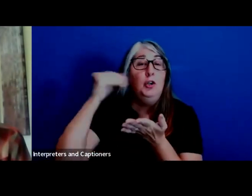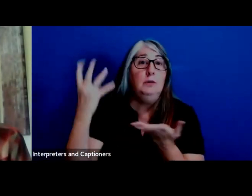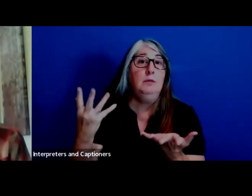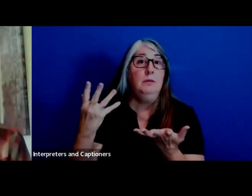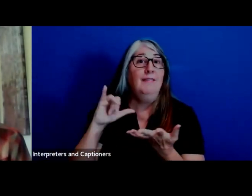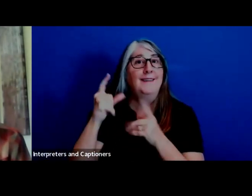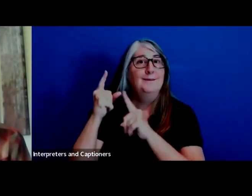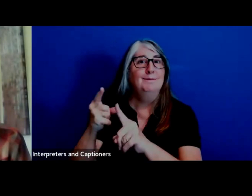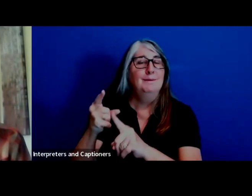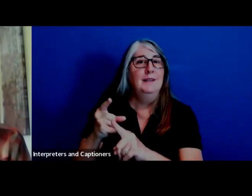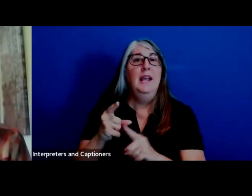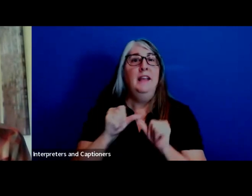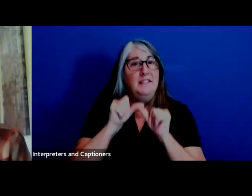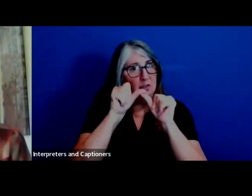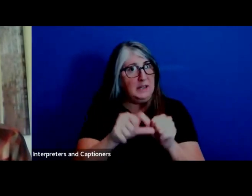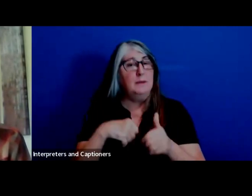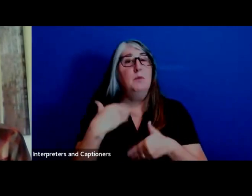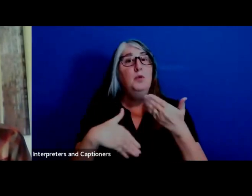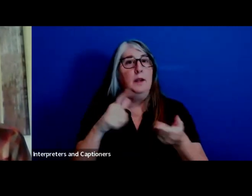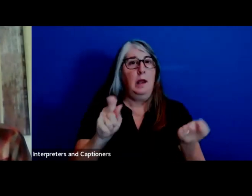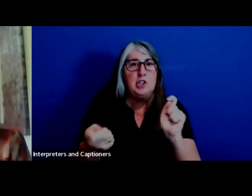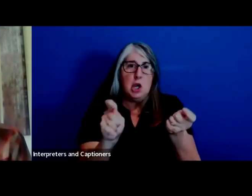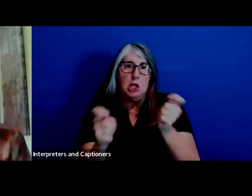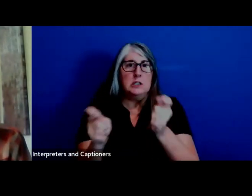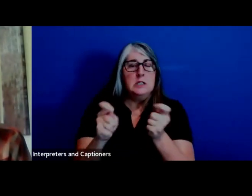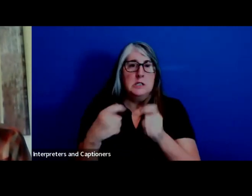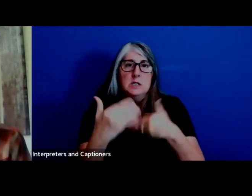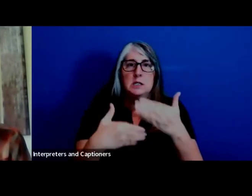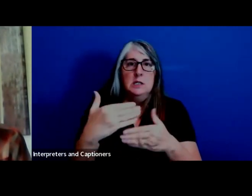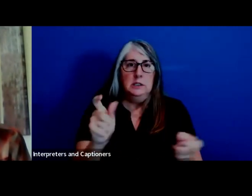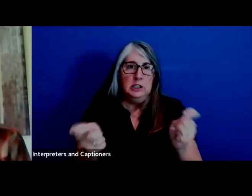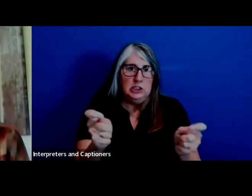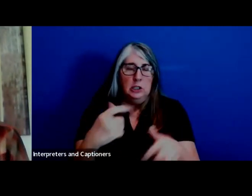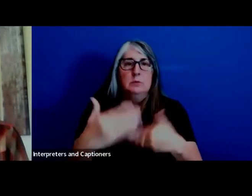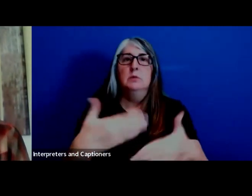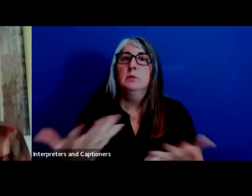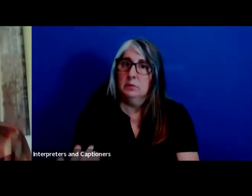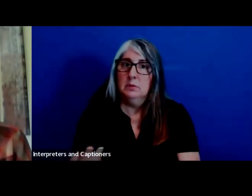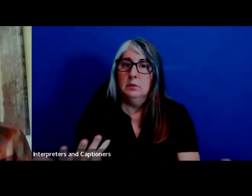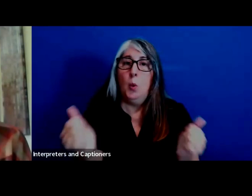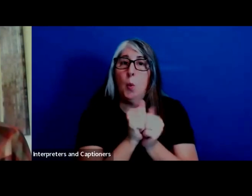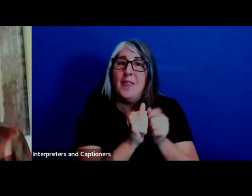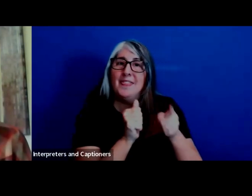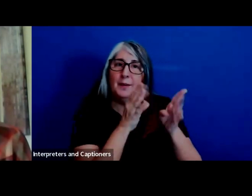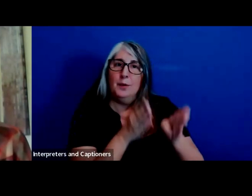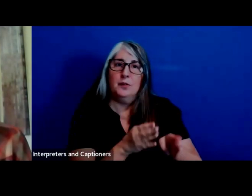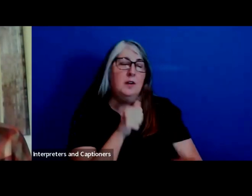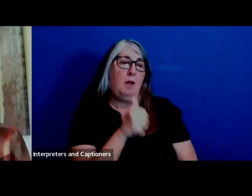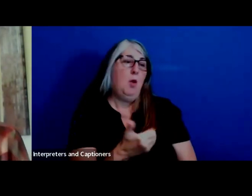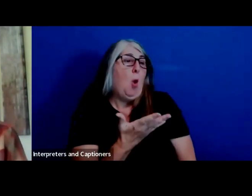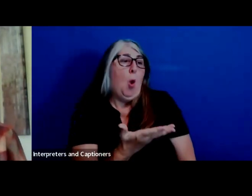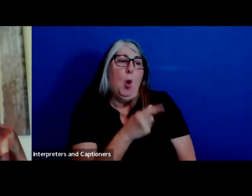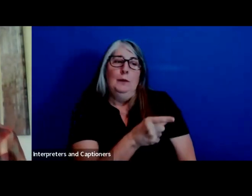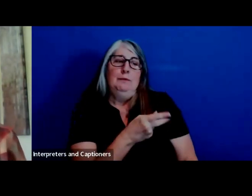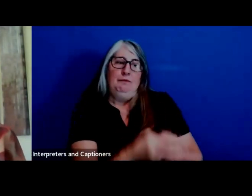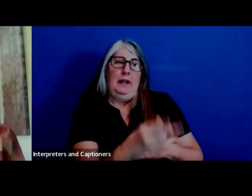you're able to keep moving and adjust with the person rather than, you know, put them back into a system that's more